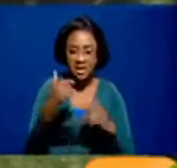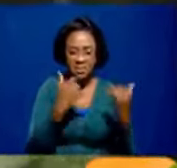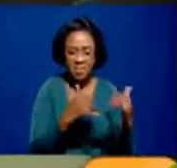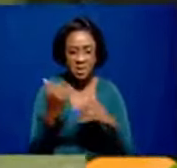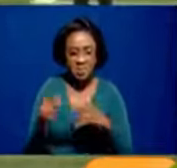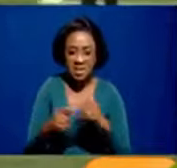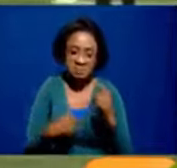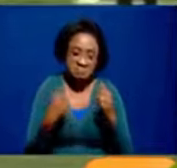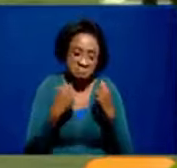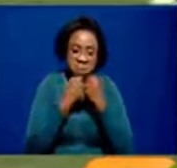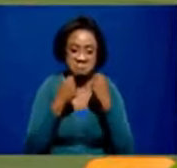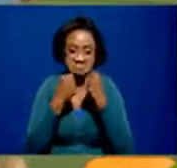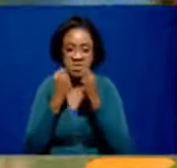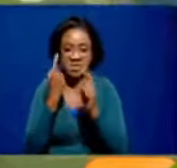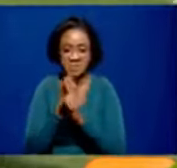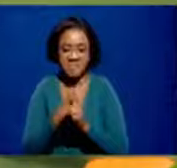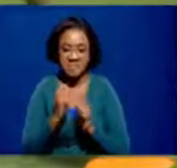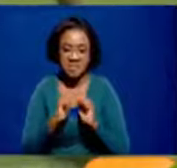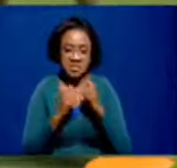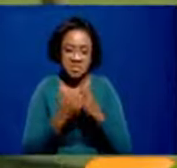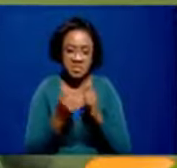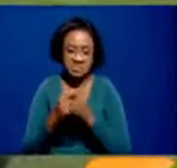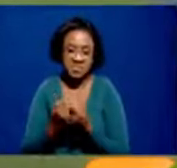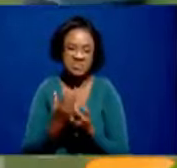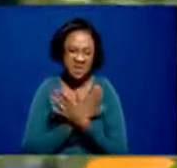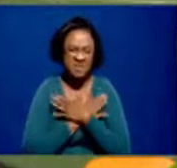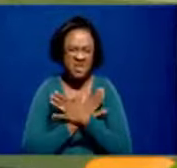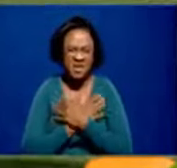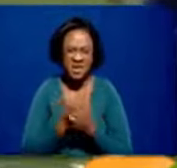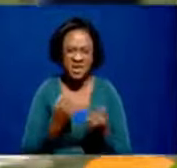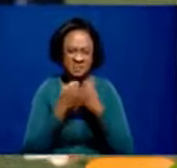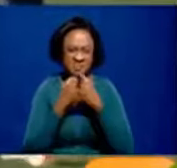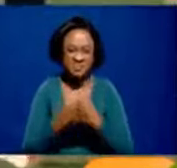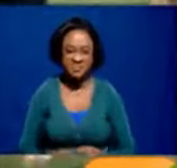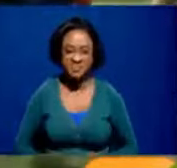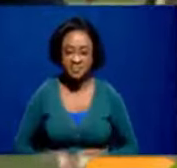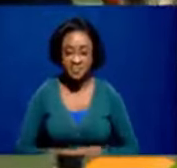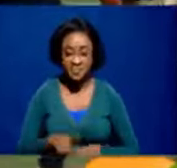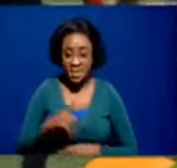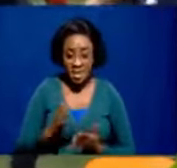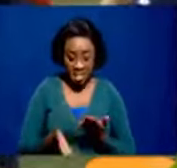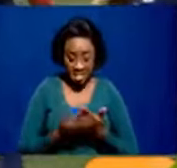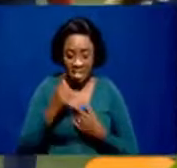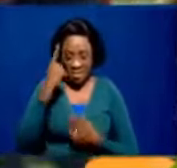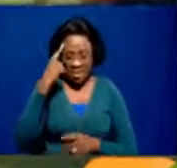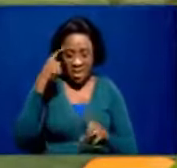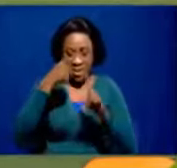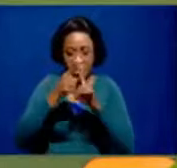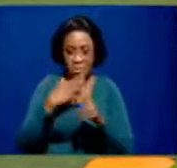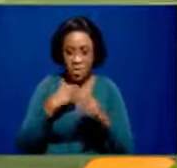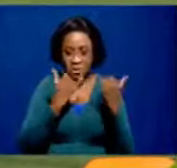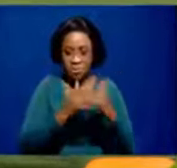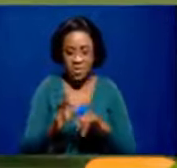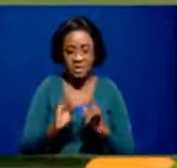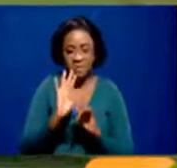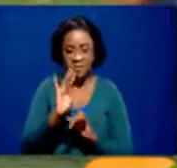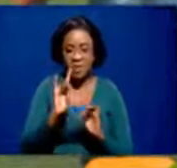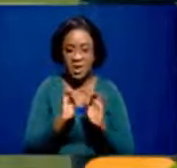few friendly matches against various teams from Spain and across the borders. This has fueled his dream of playing for his dream